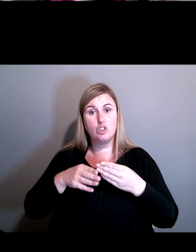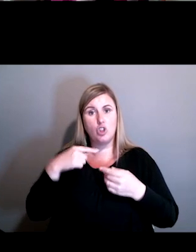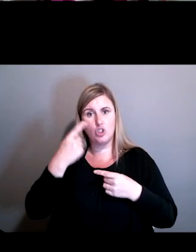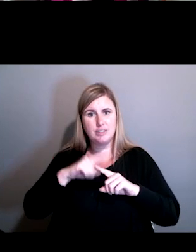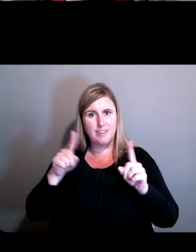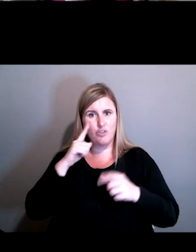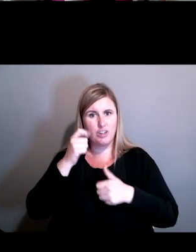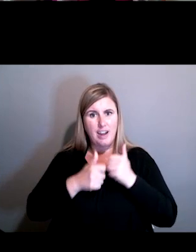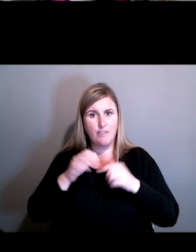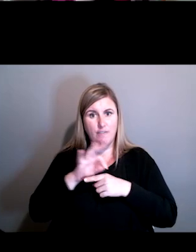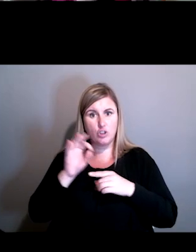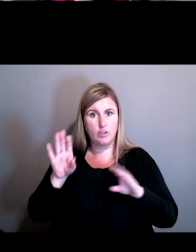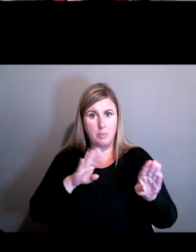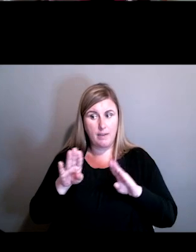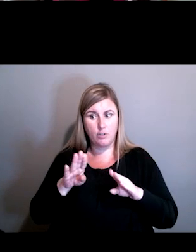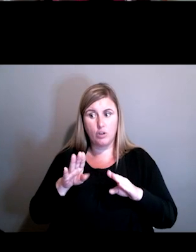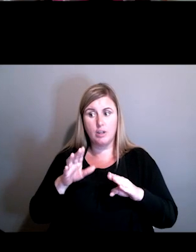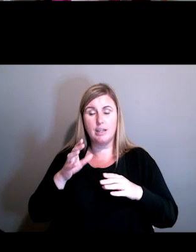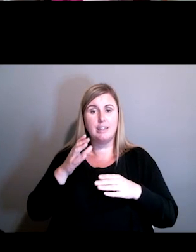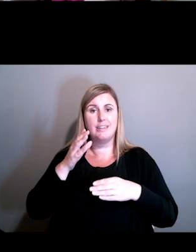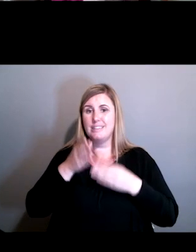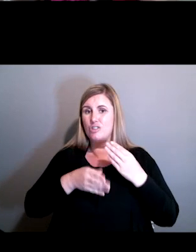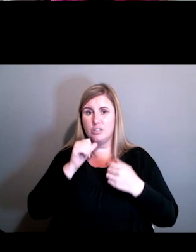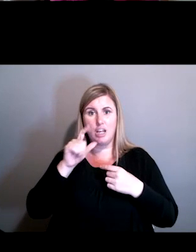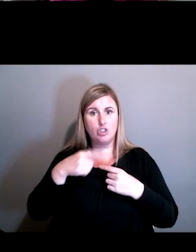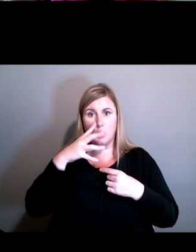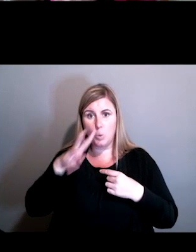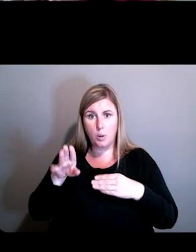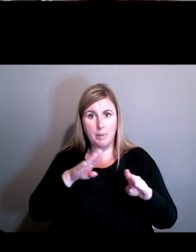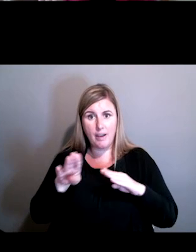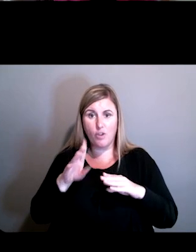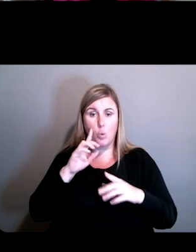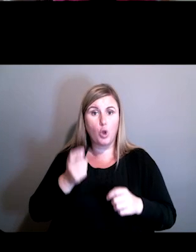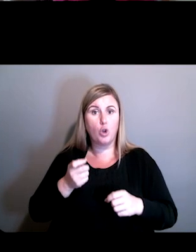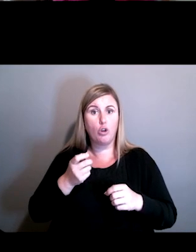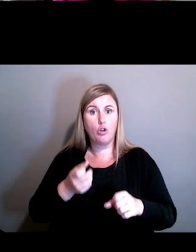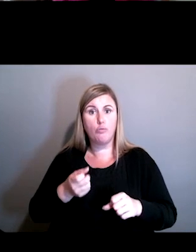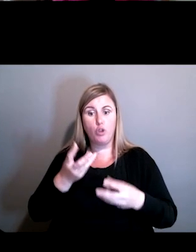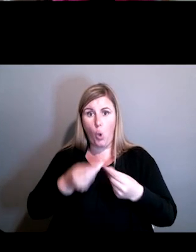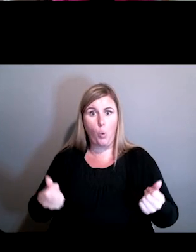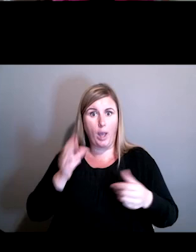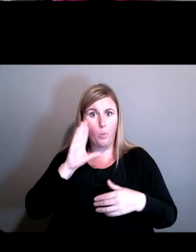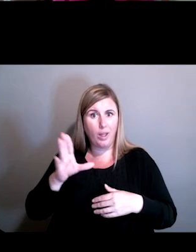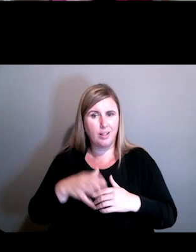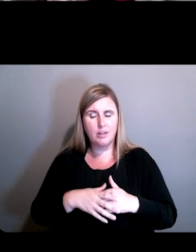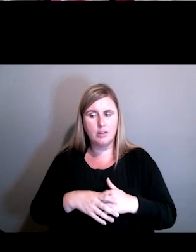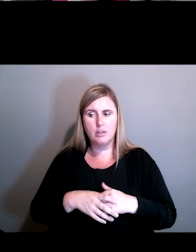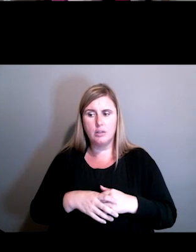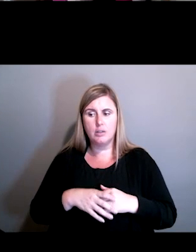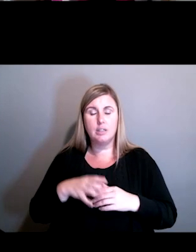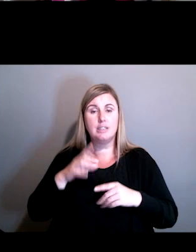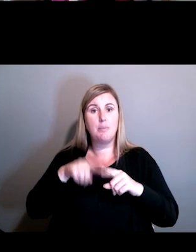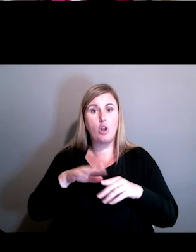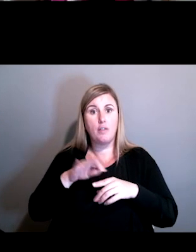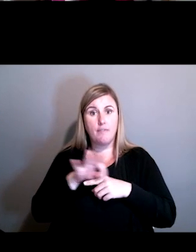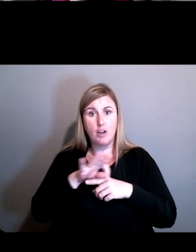Extinction is not simply ignoring behaviors and they'll go away. So depending on the function, it's going to look differently. So being able to